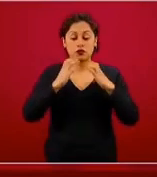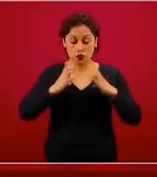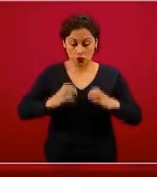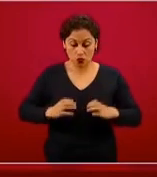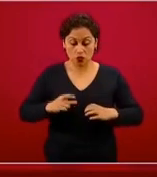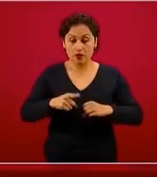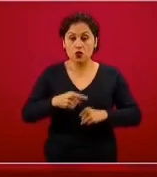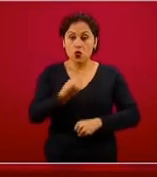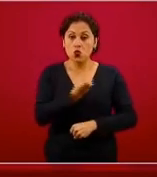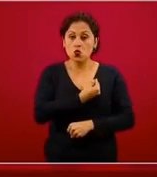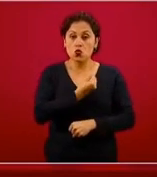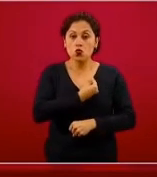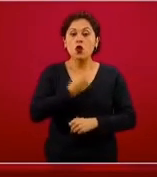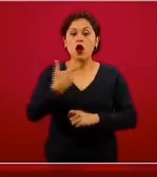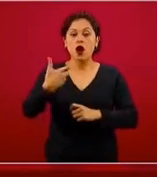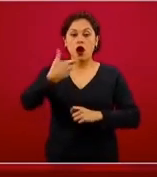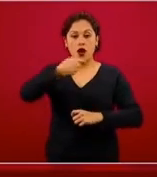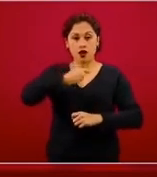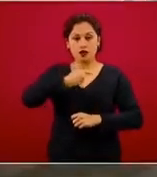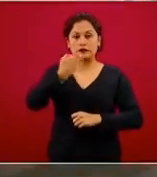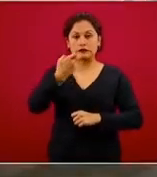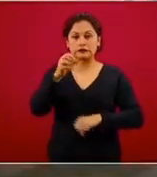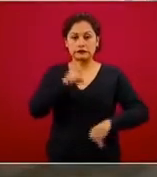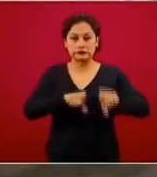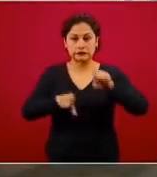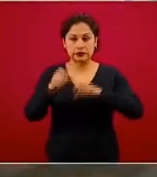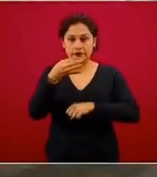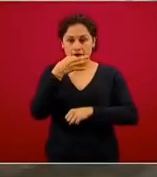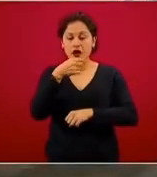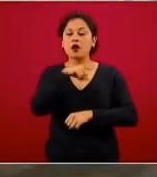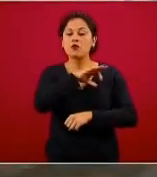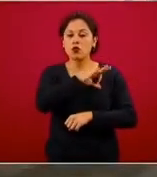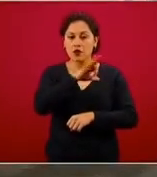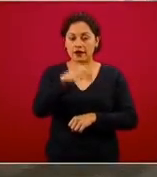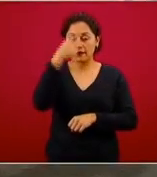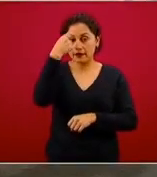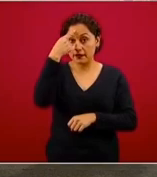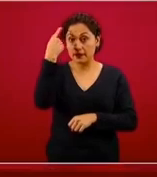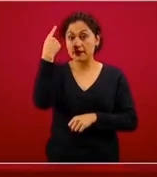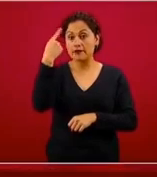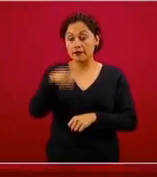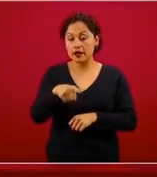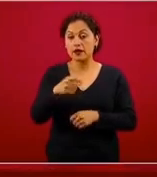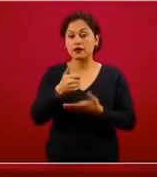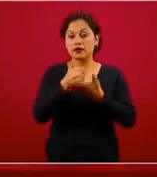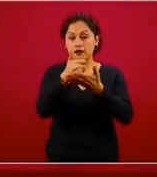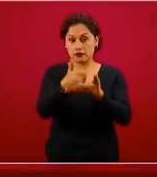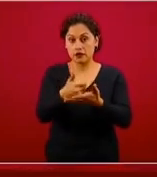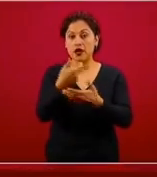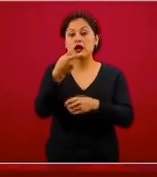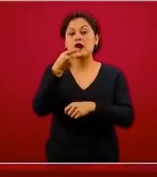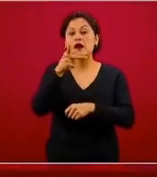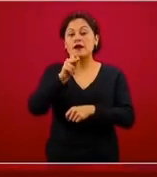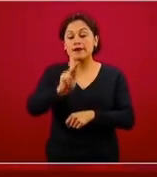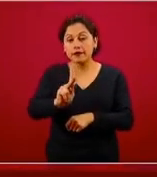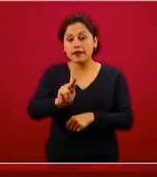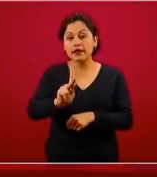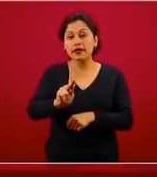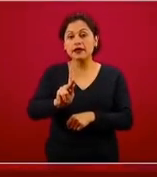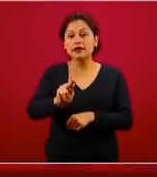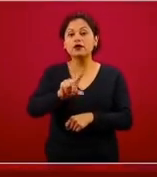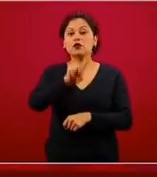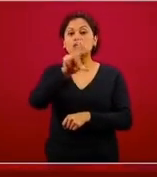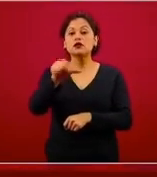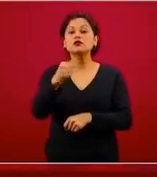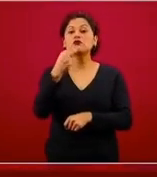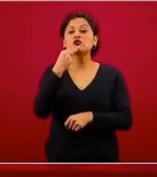ventilador. oxygen Por lo levels tanto, on ventilators, there was some issue rápidamente there. la conclusión es Now, usarlo quickly, my conclusion después is cuando hay that you evidencia de